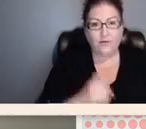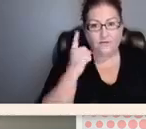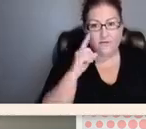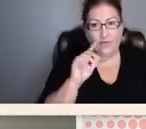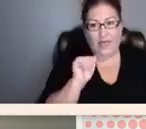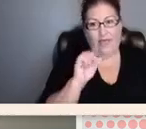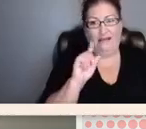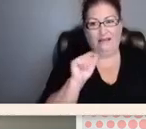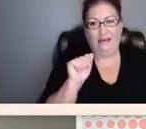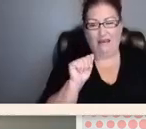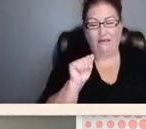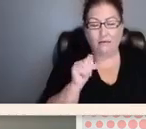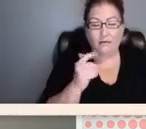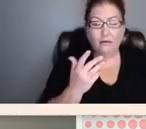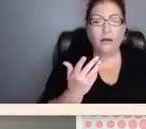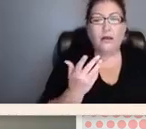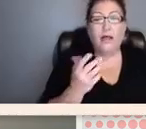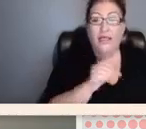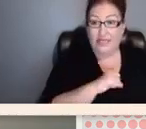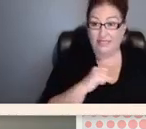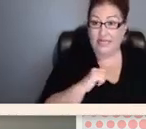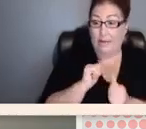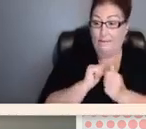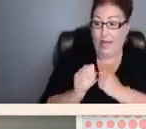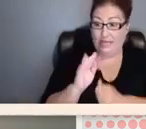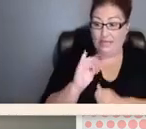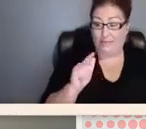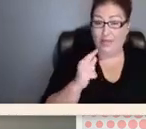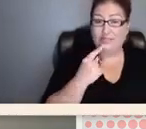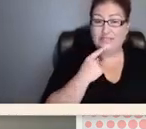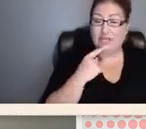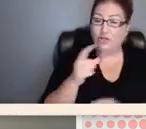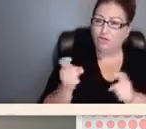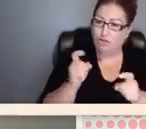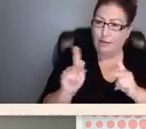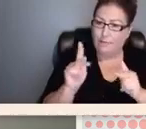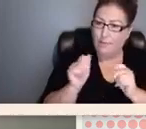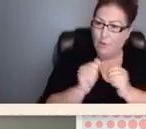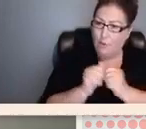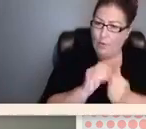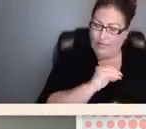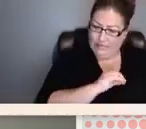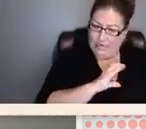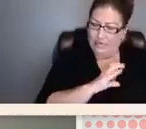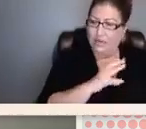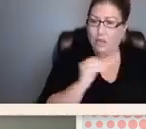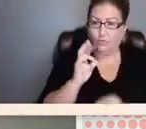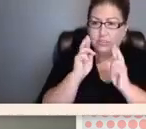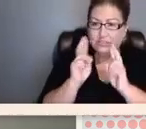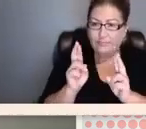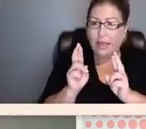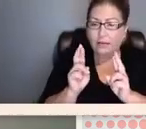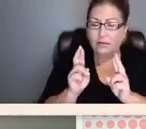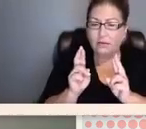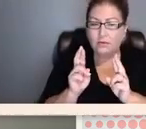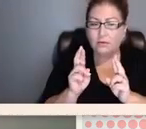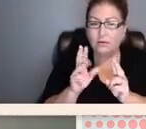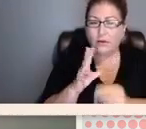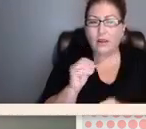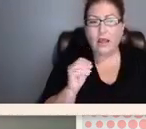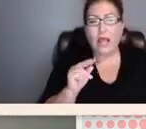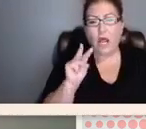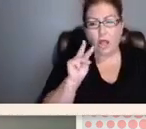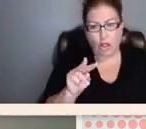The Senate passed its bill that said treat people with dignity and respect and look at facts,